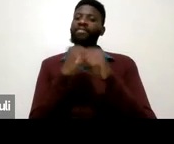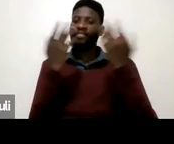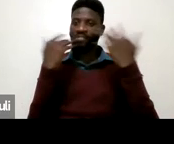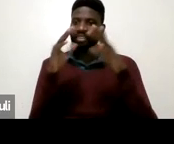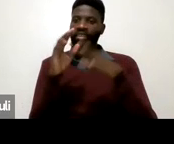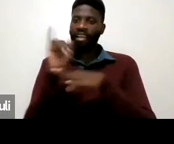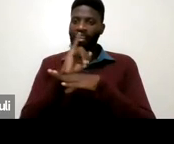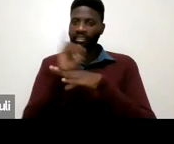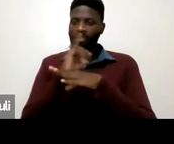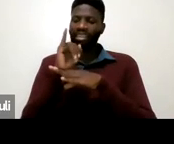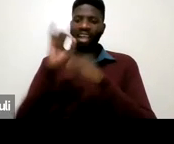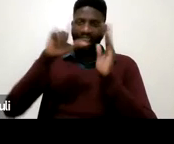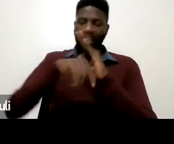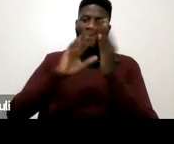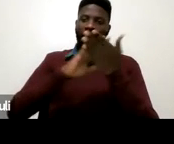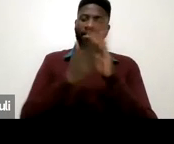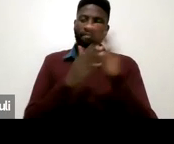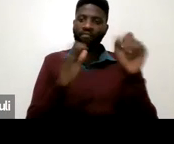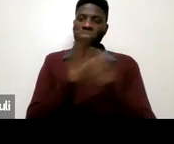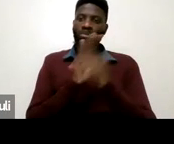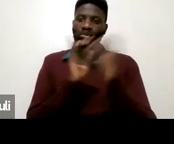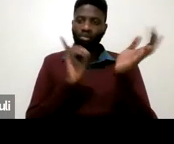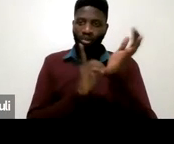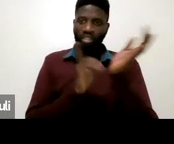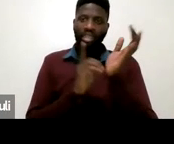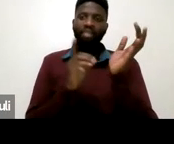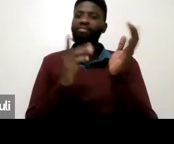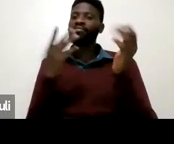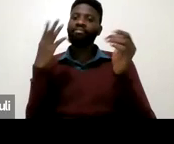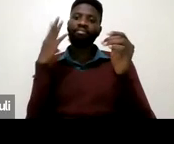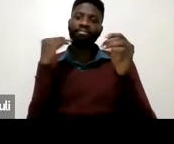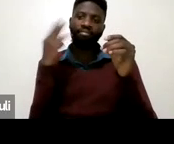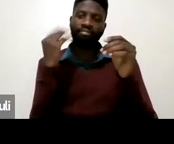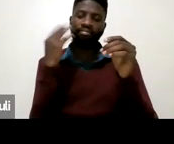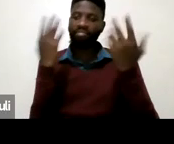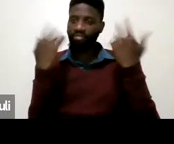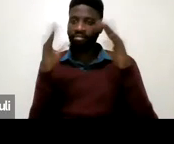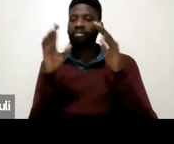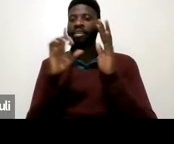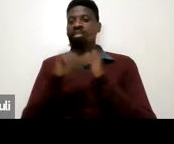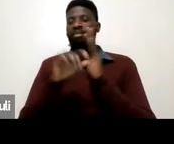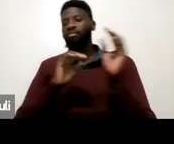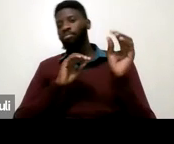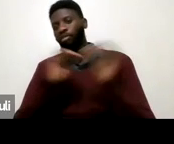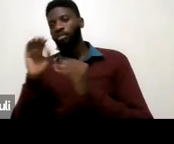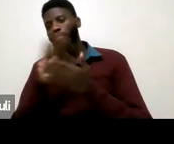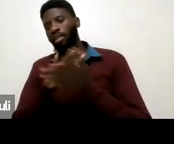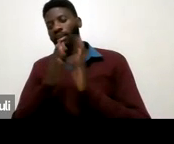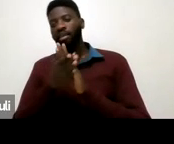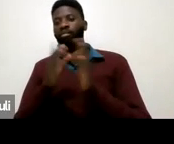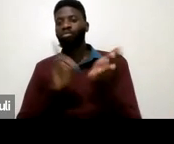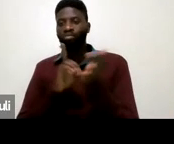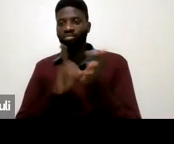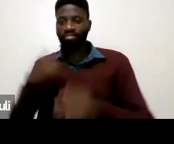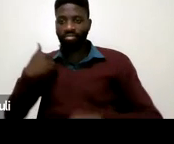then practice and you have the experience. Then you can go to theater and you can now be a surgeon and all that. So first you wanted to be a doctor, but what you have to